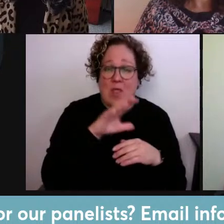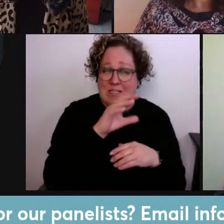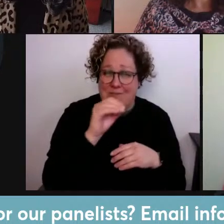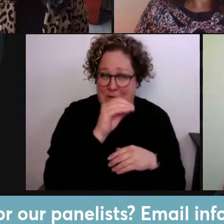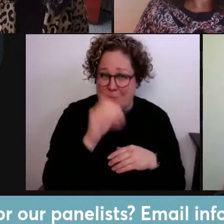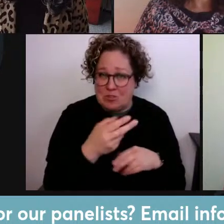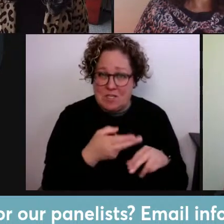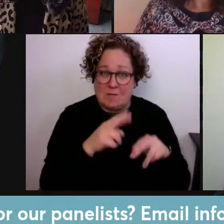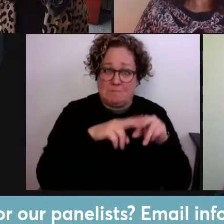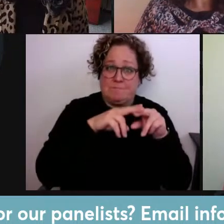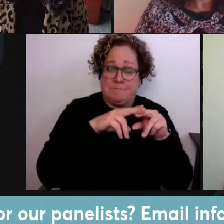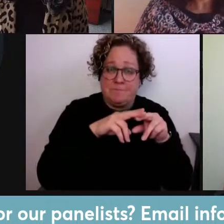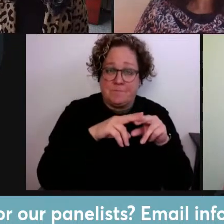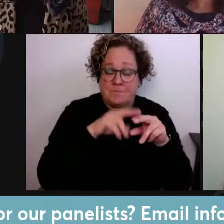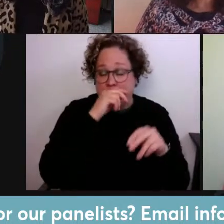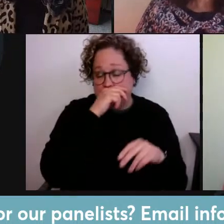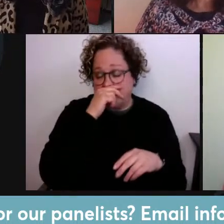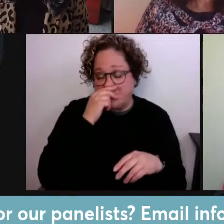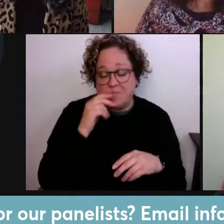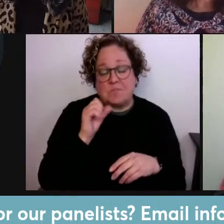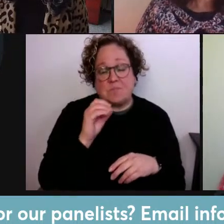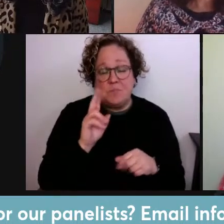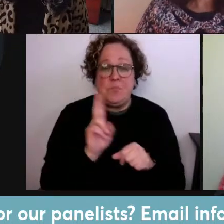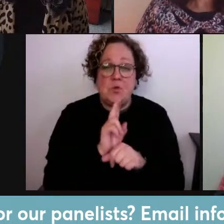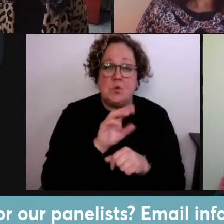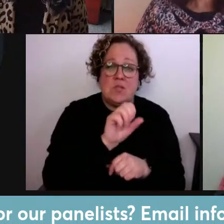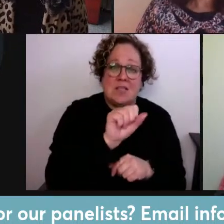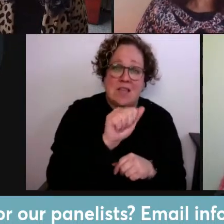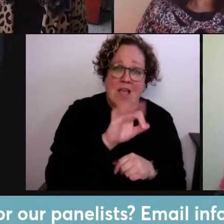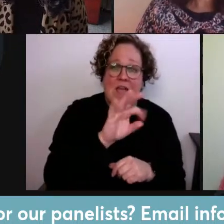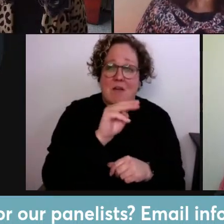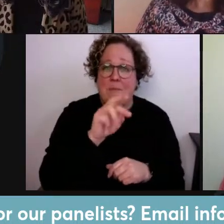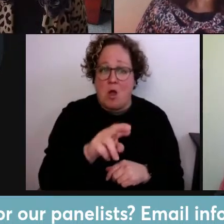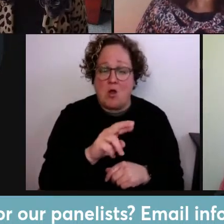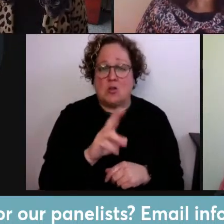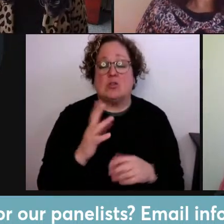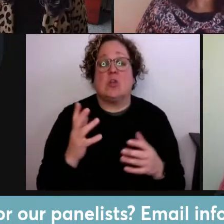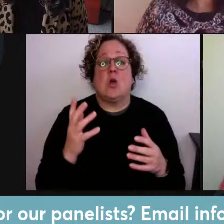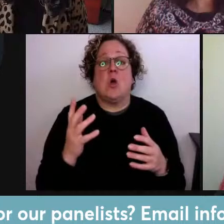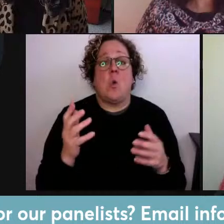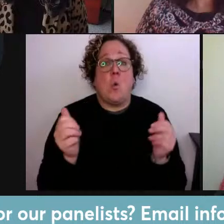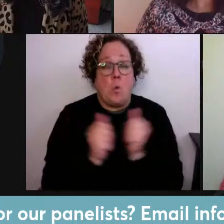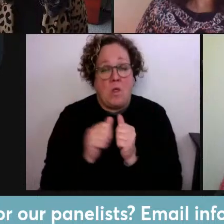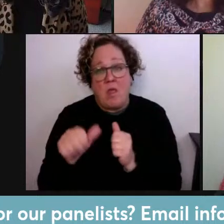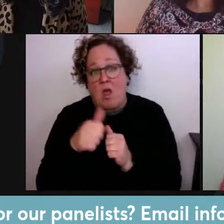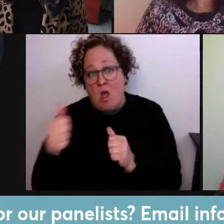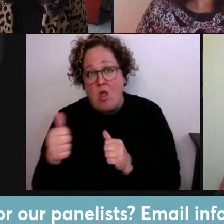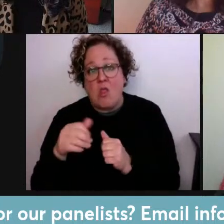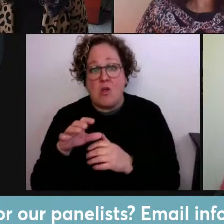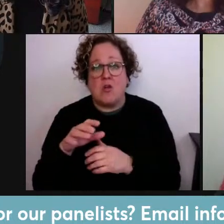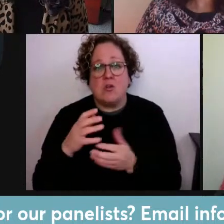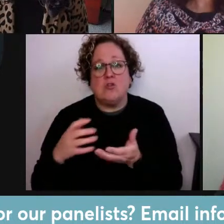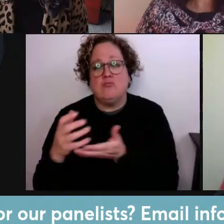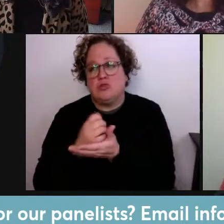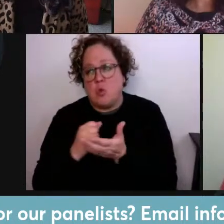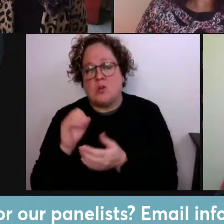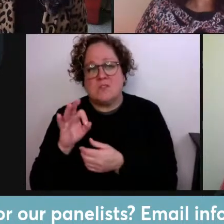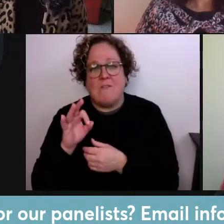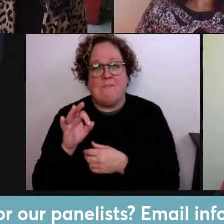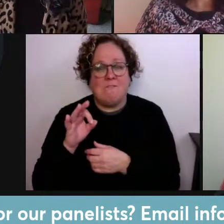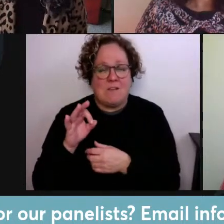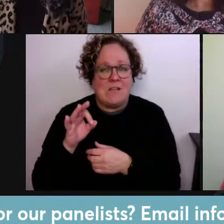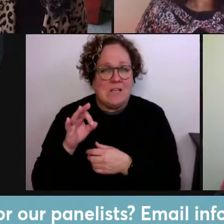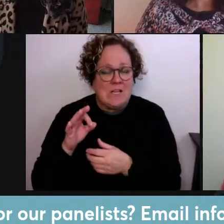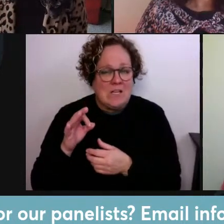plus increase. And so using SAFMRs along with these other tools, source of income, discrimination,